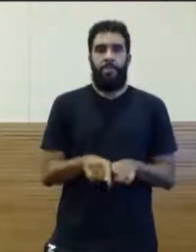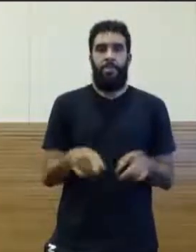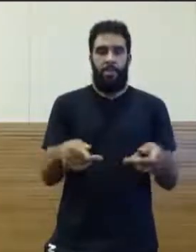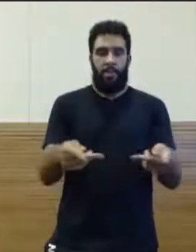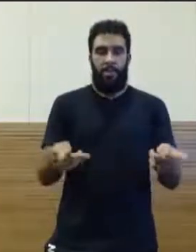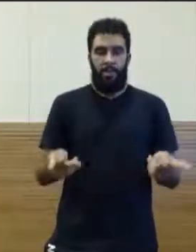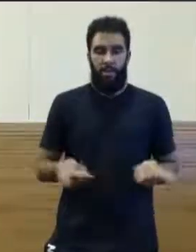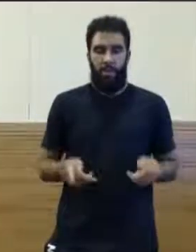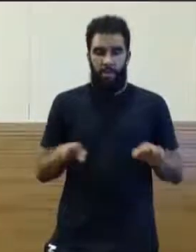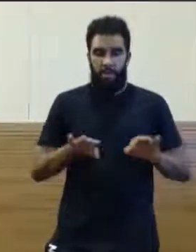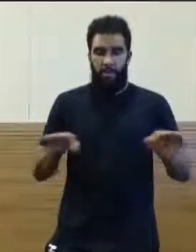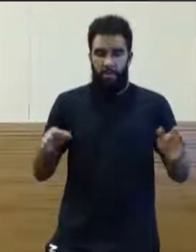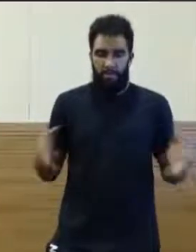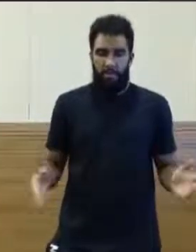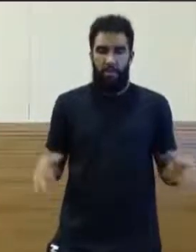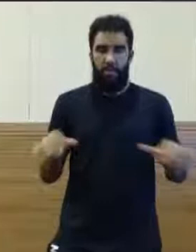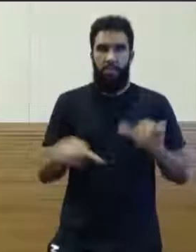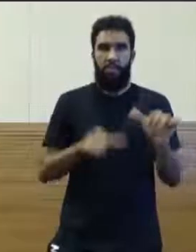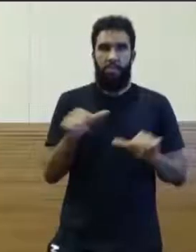that were key